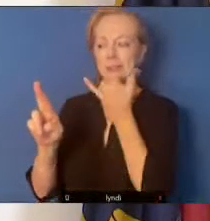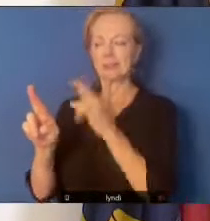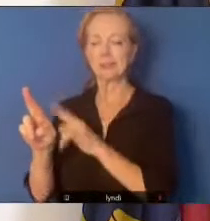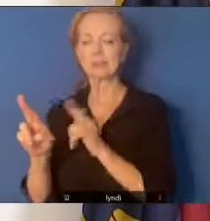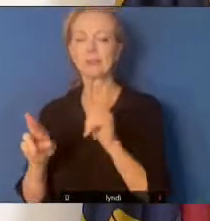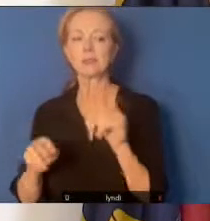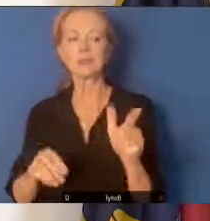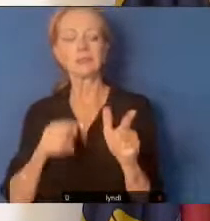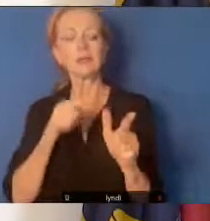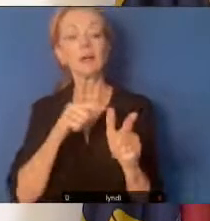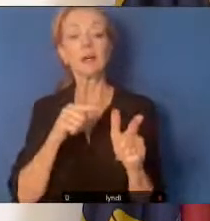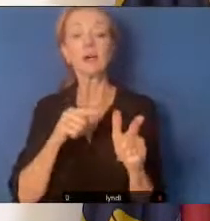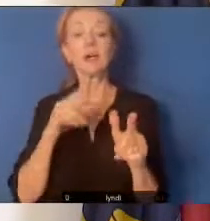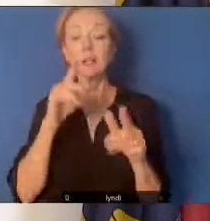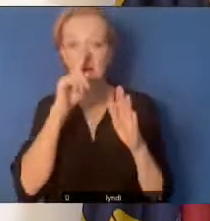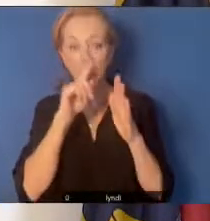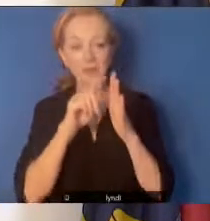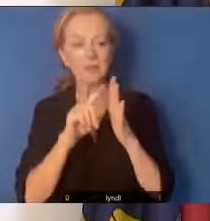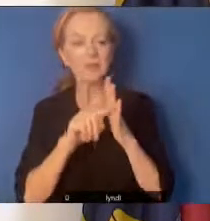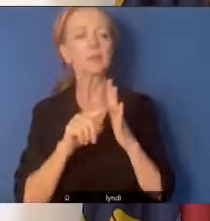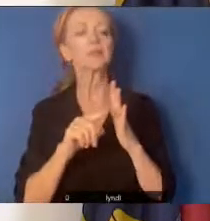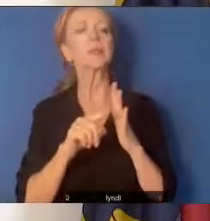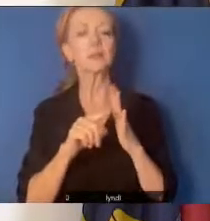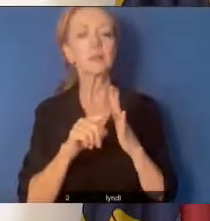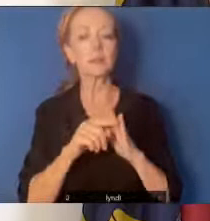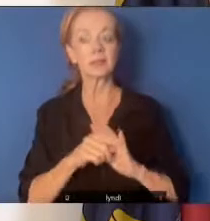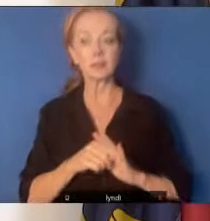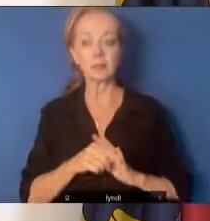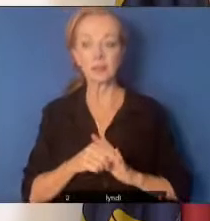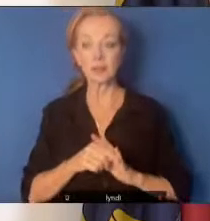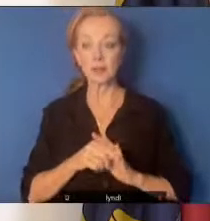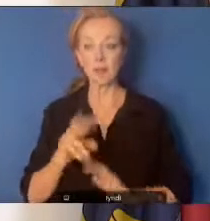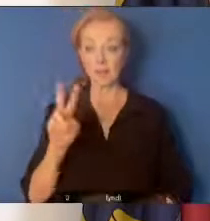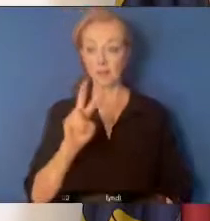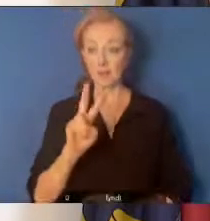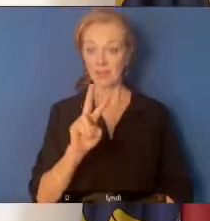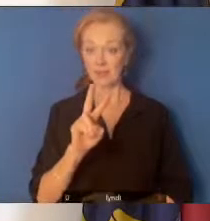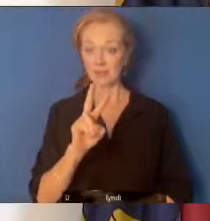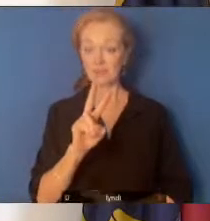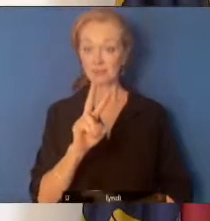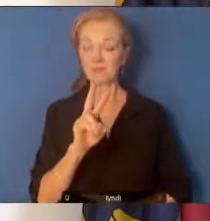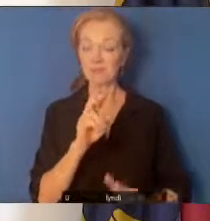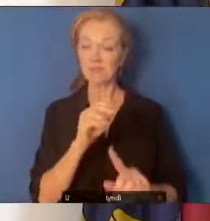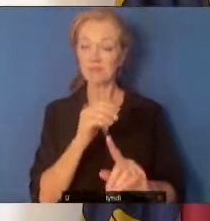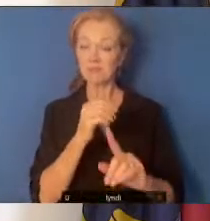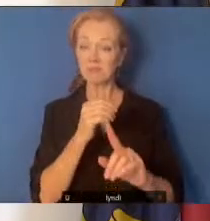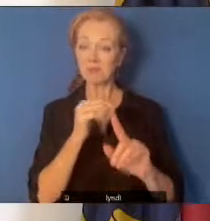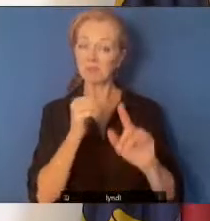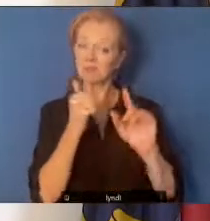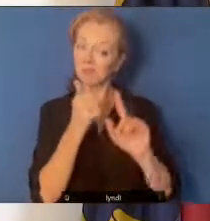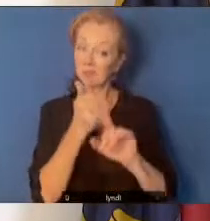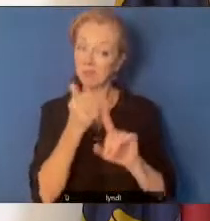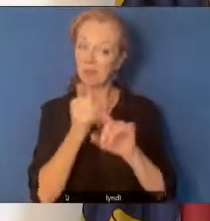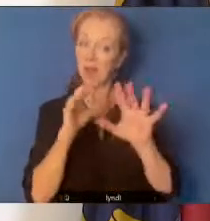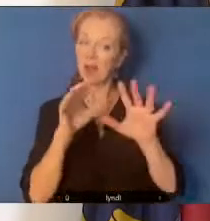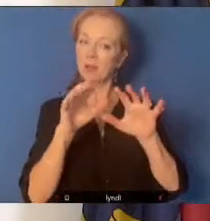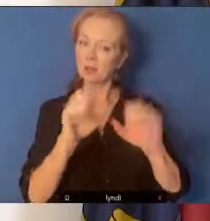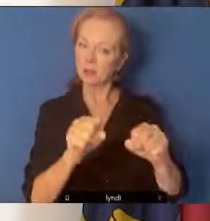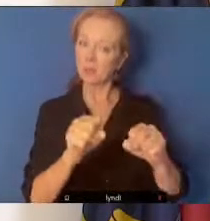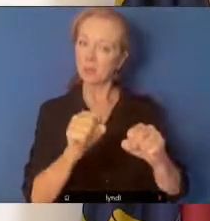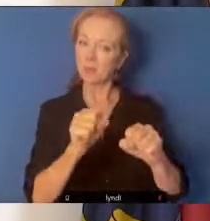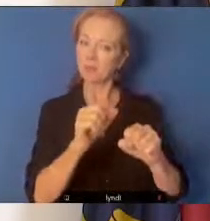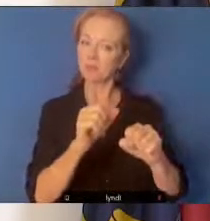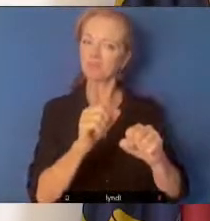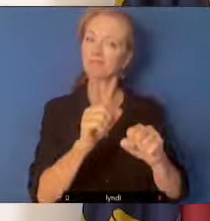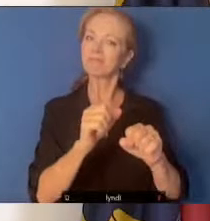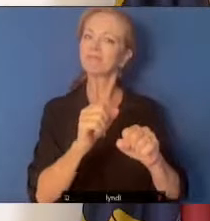also learned that the victim had been assaulted by an unknown suspect with a bladed